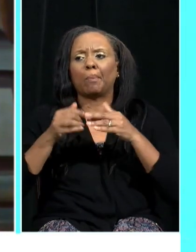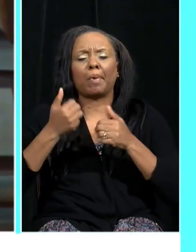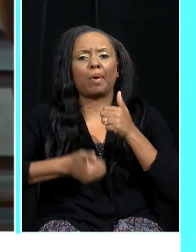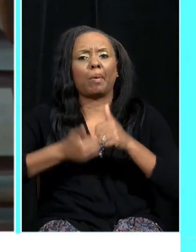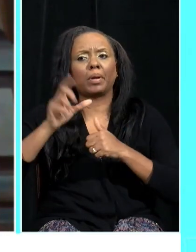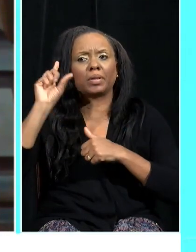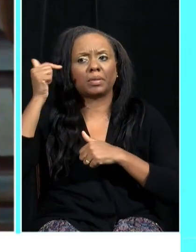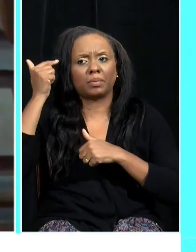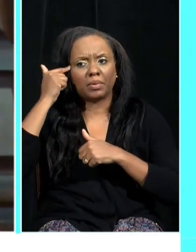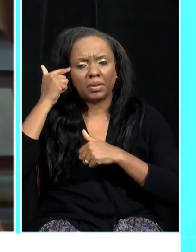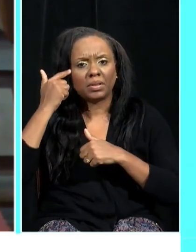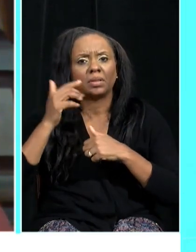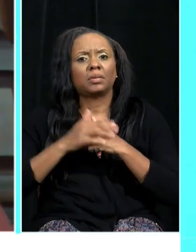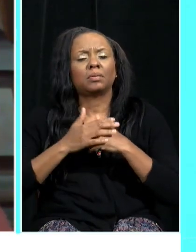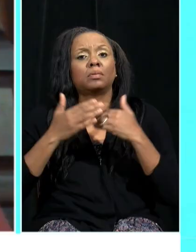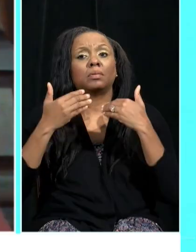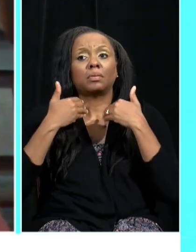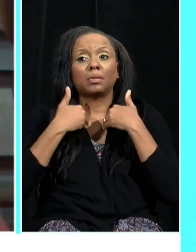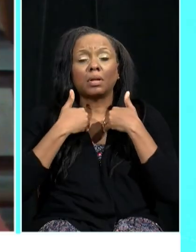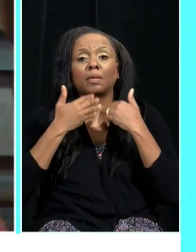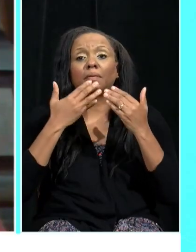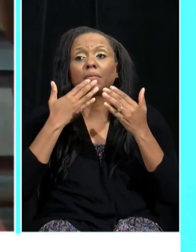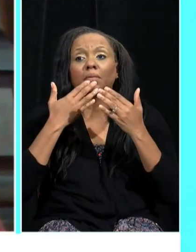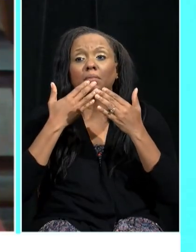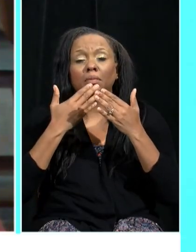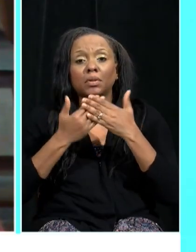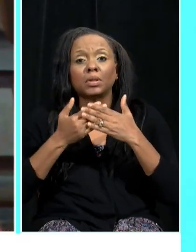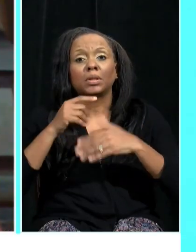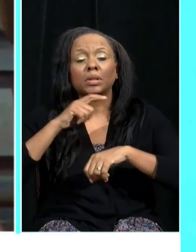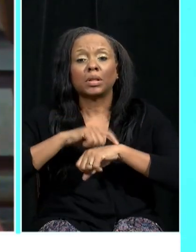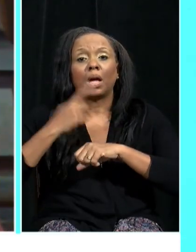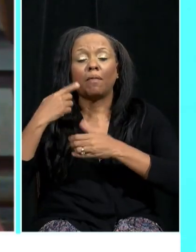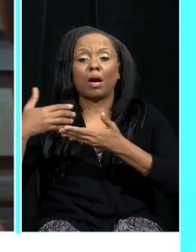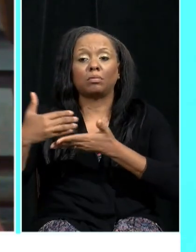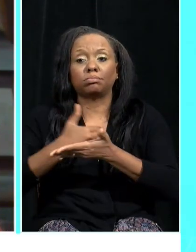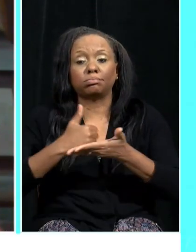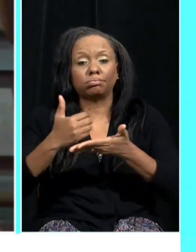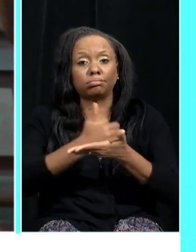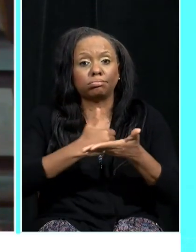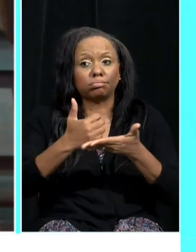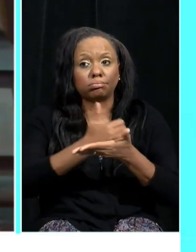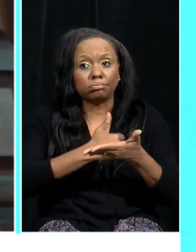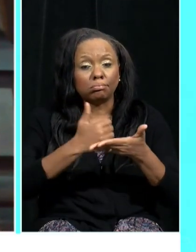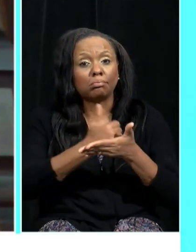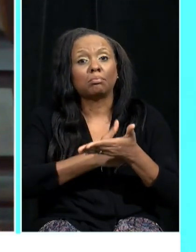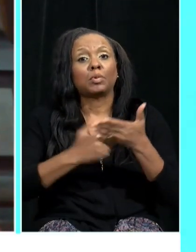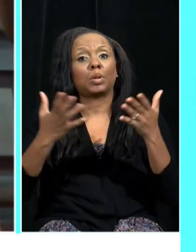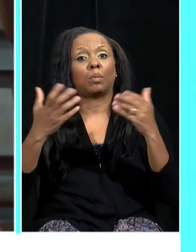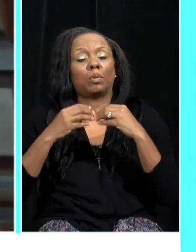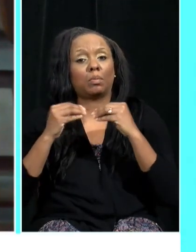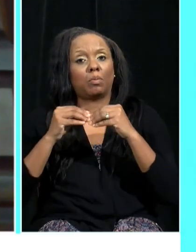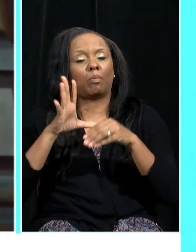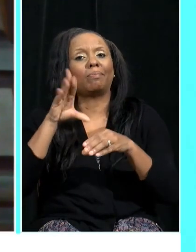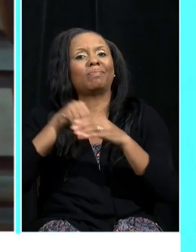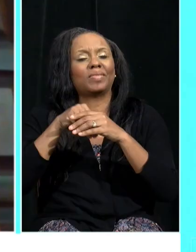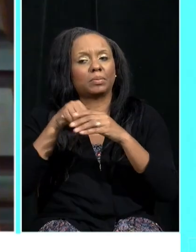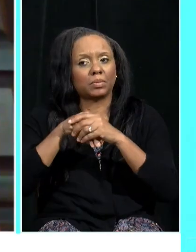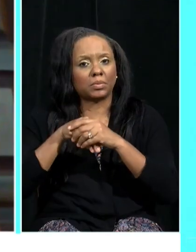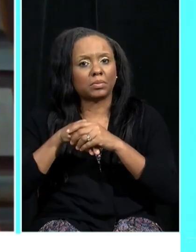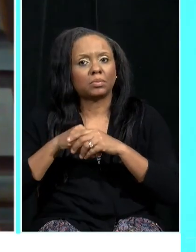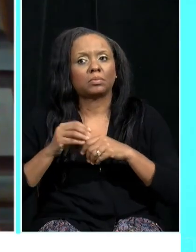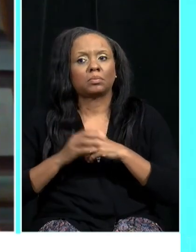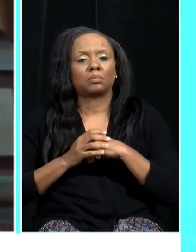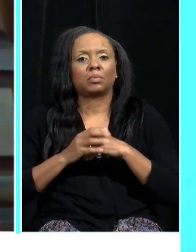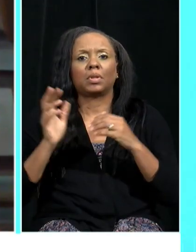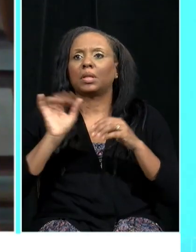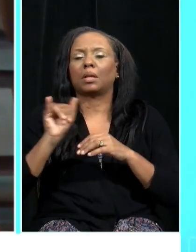20th, to have the type of space and be able to earn the types of revenues that can really get a lot of these investments going, particularly the